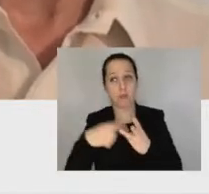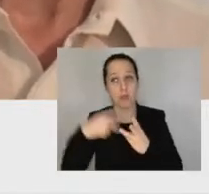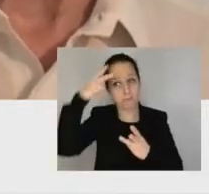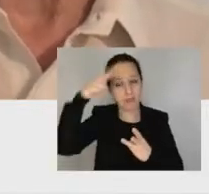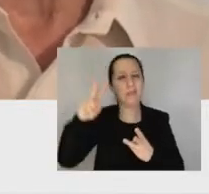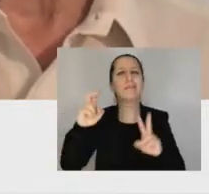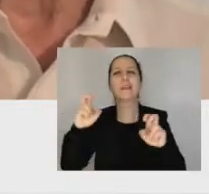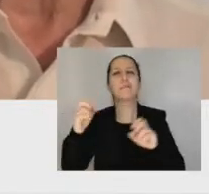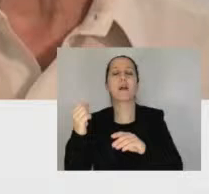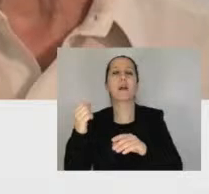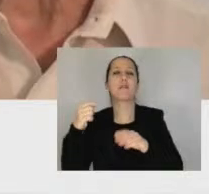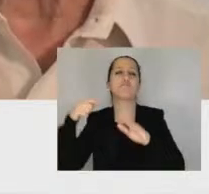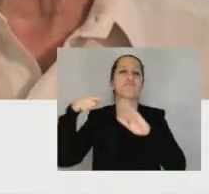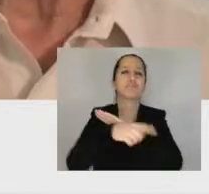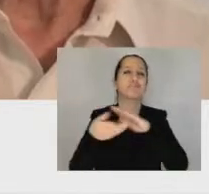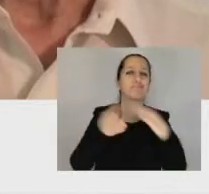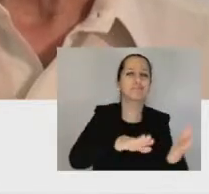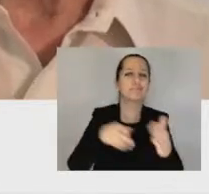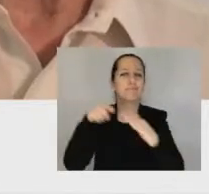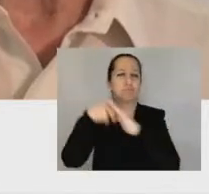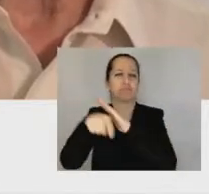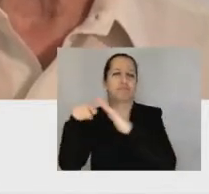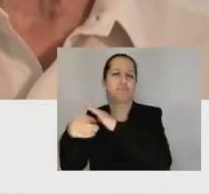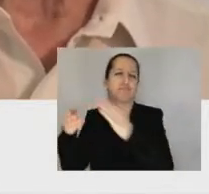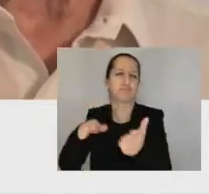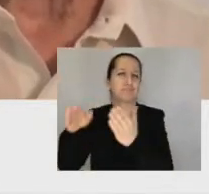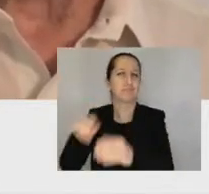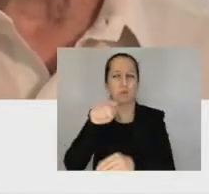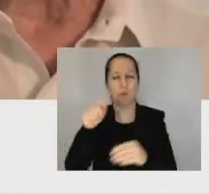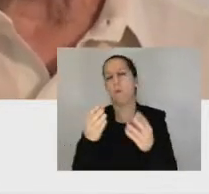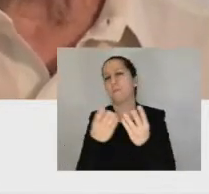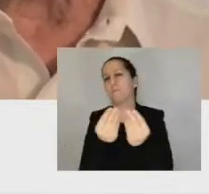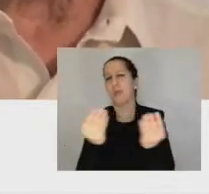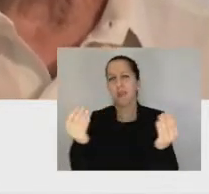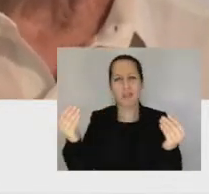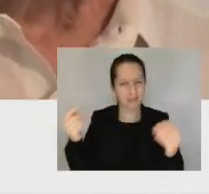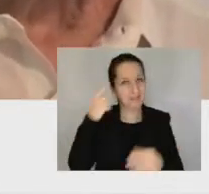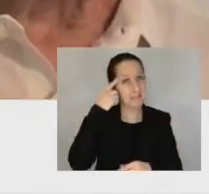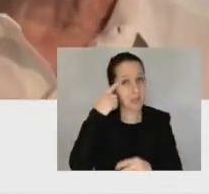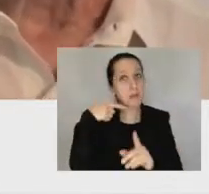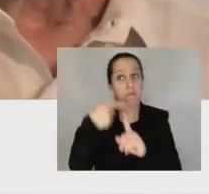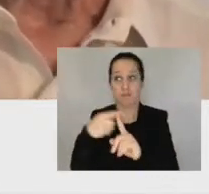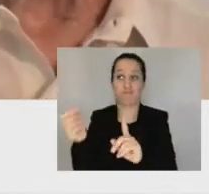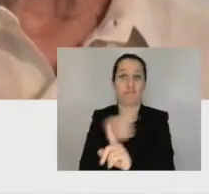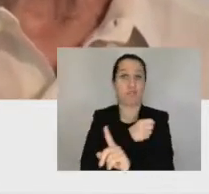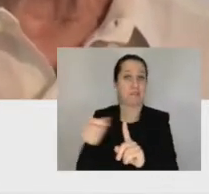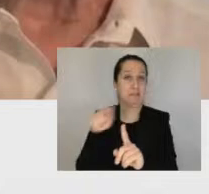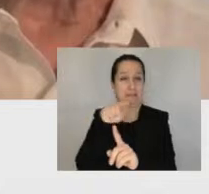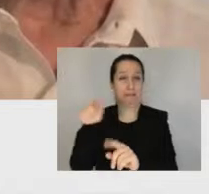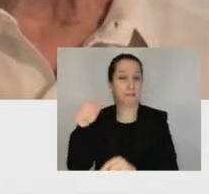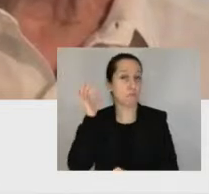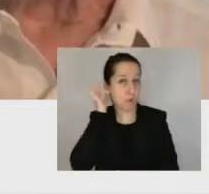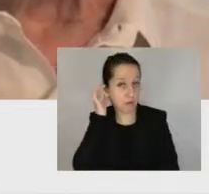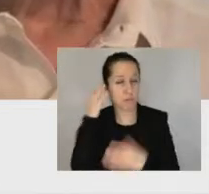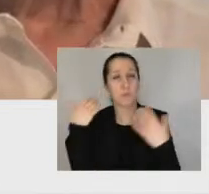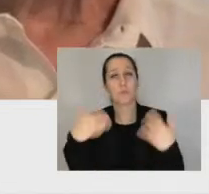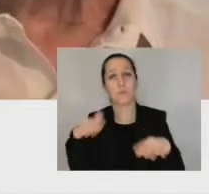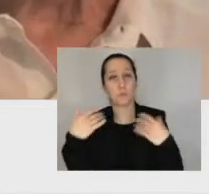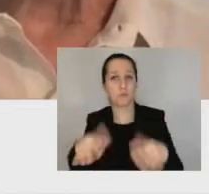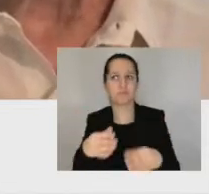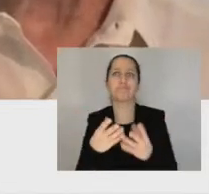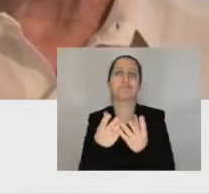If we look at violence against women, rates of femicide in Latin America, look at